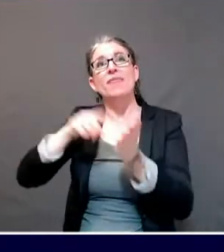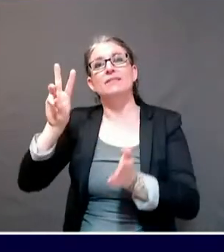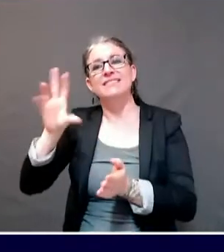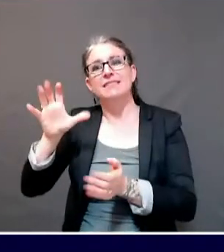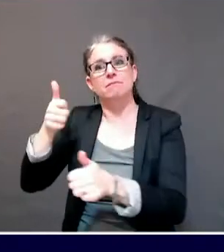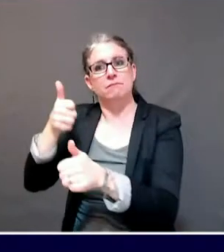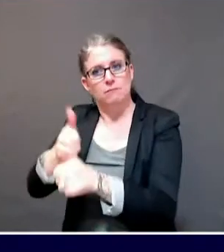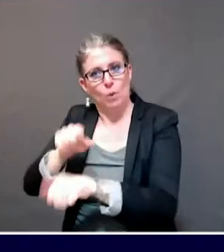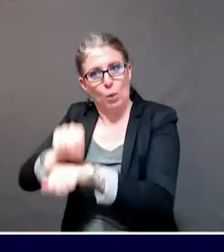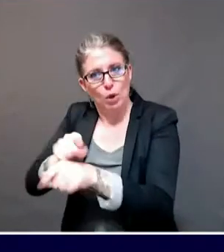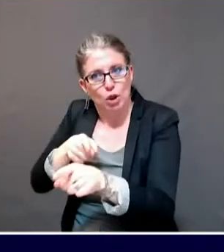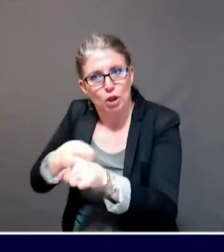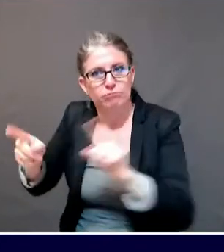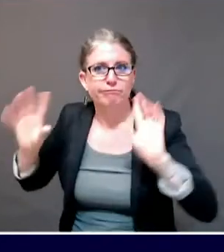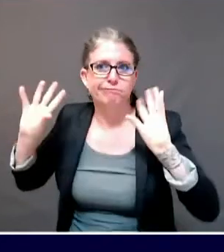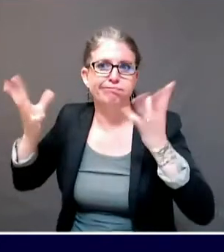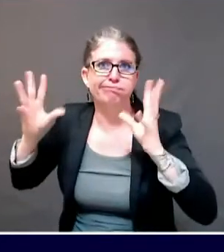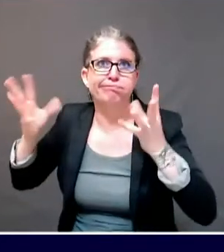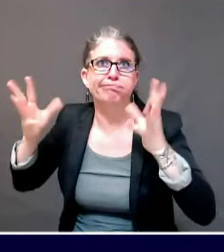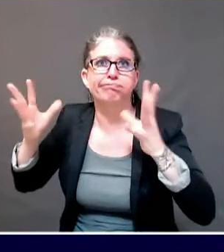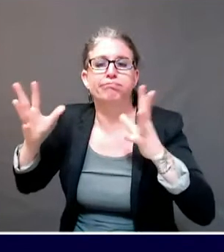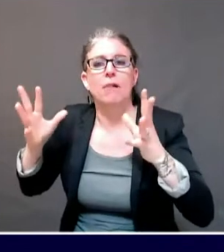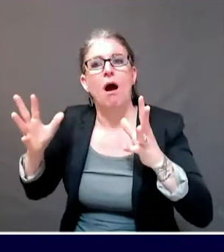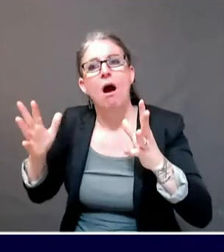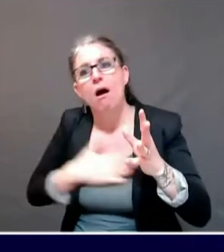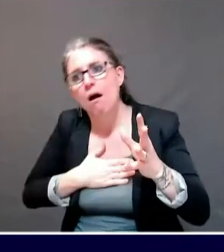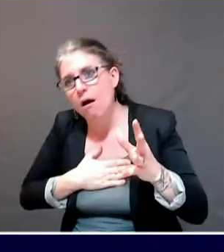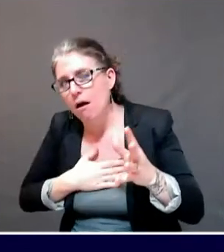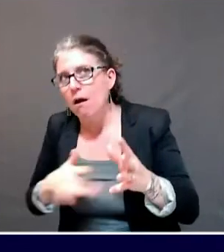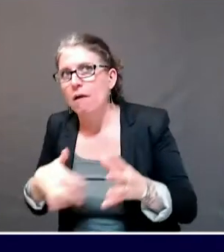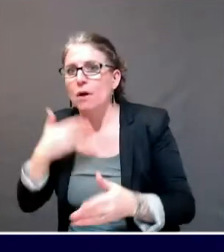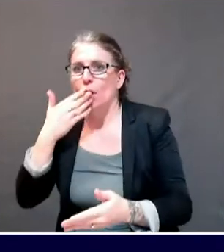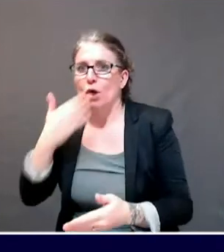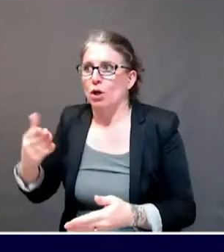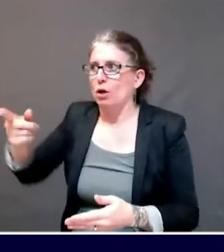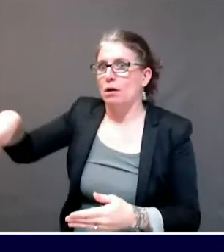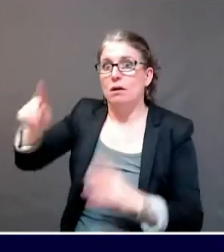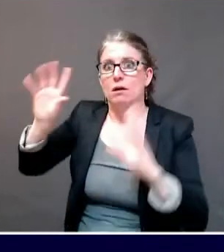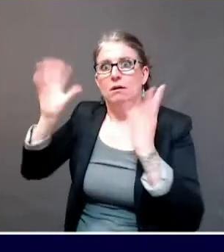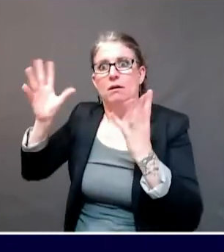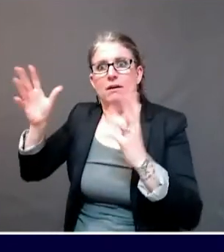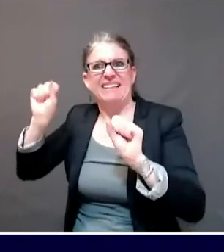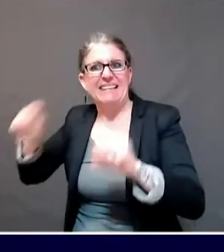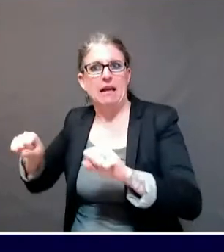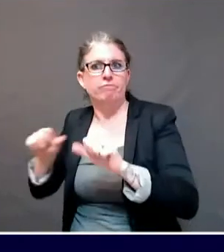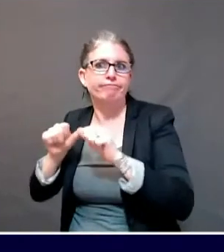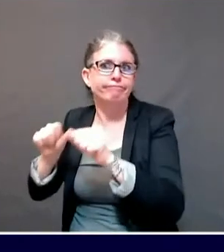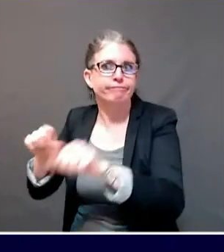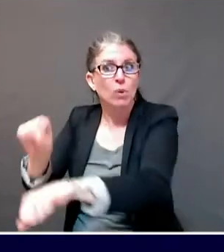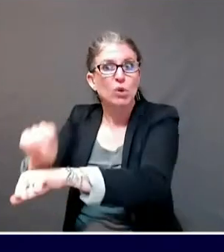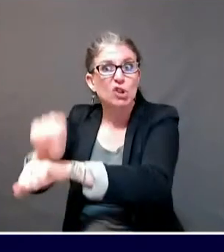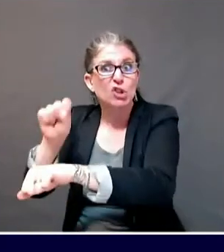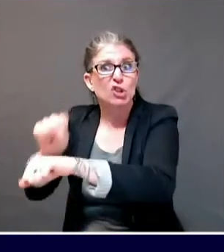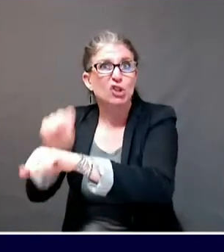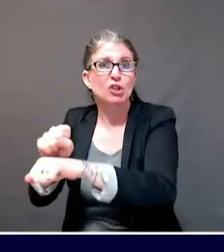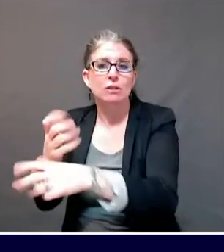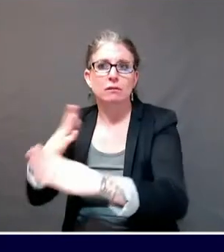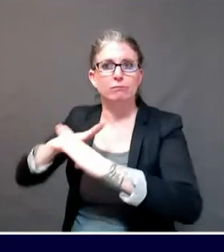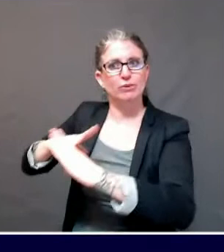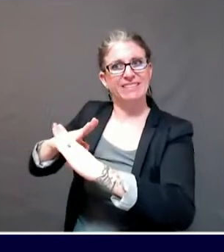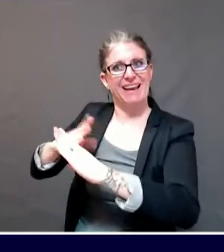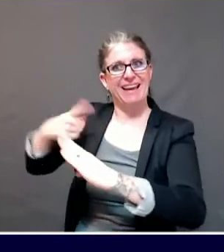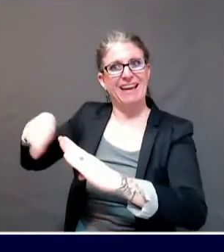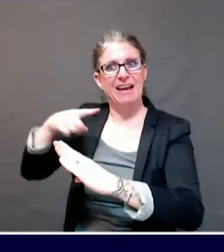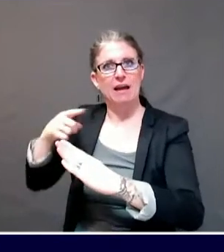news, making sure that we can protect our first responders in the field so that they can stay safe as they are out there doing the